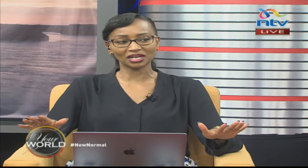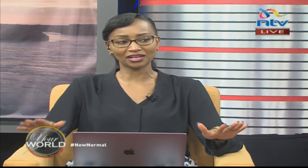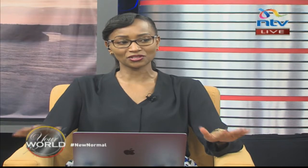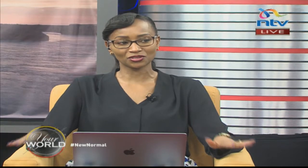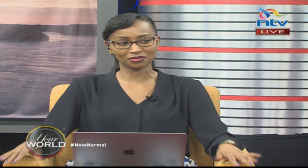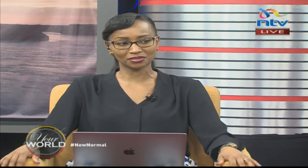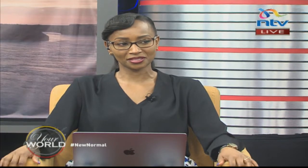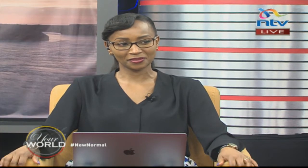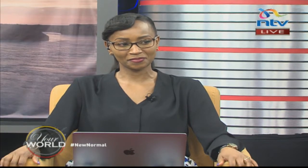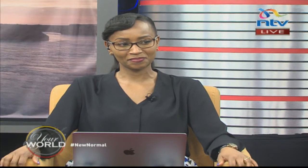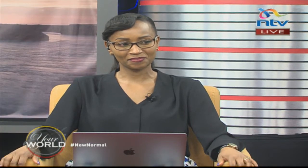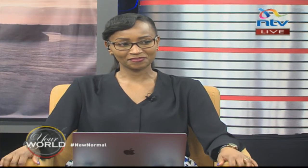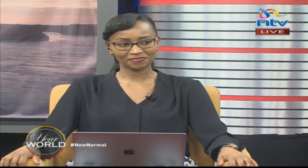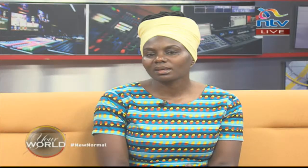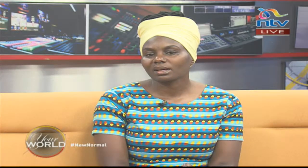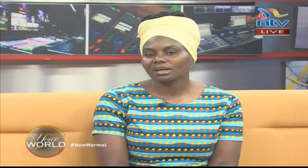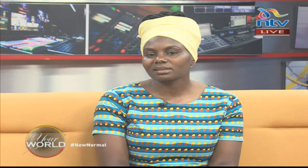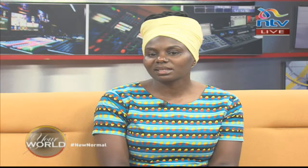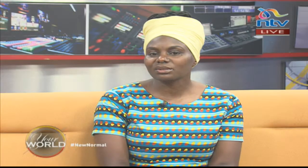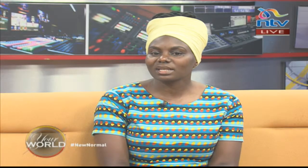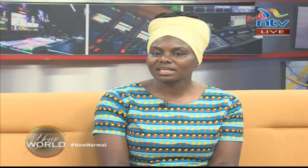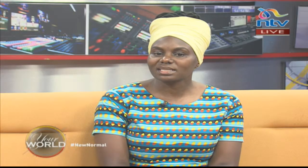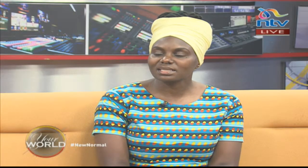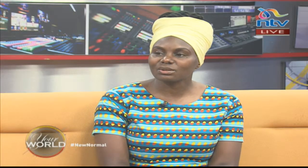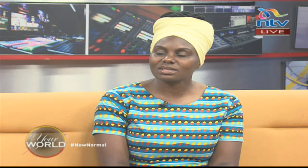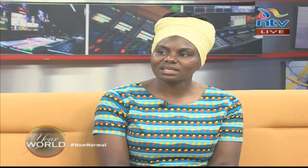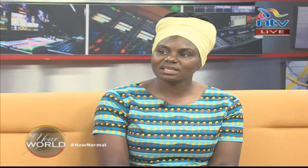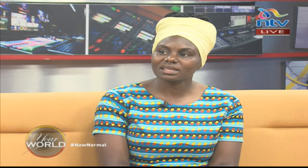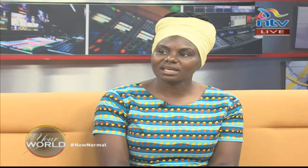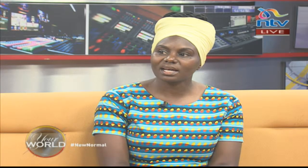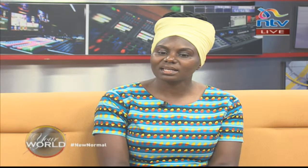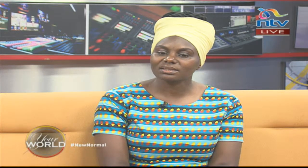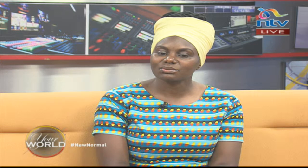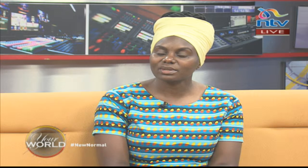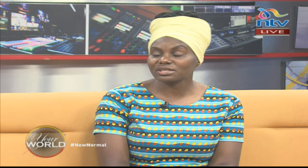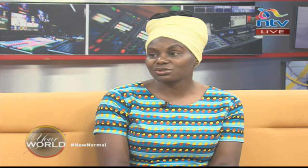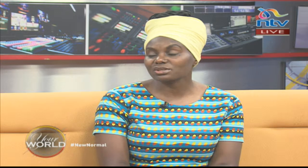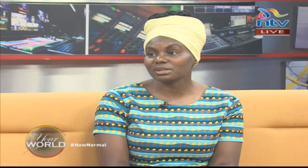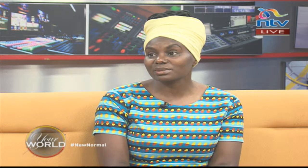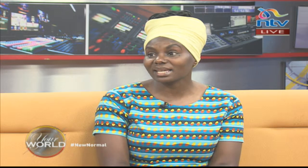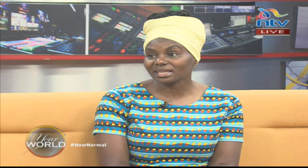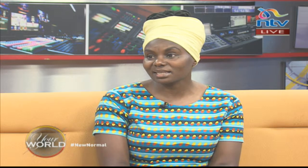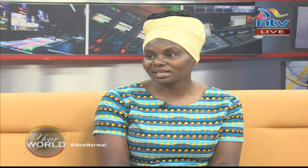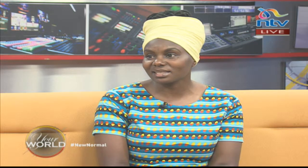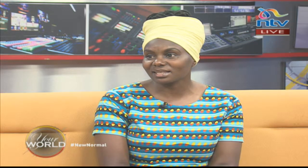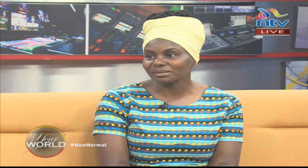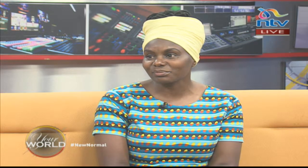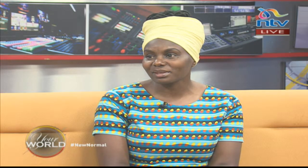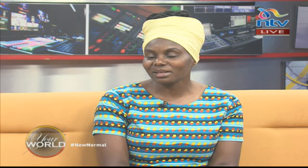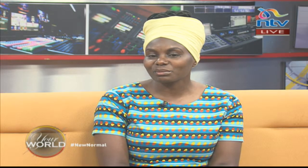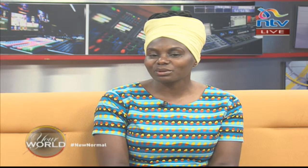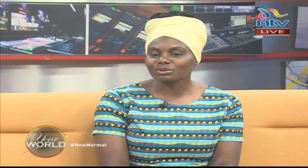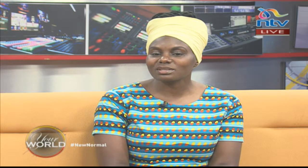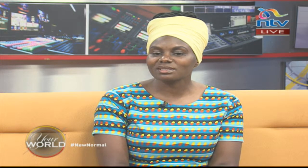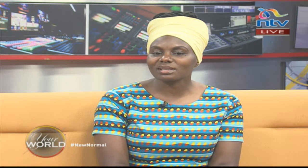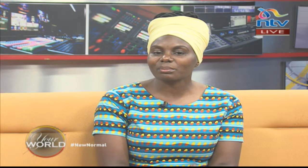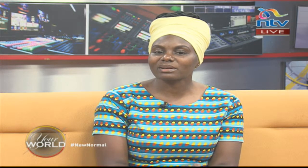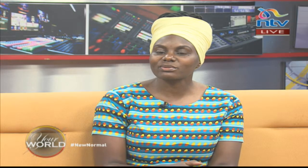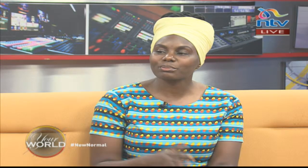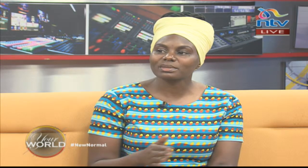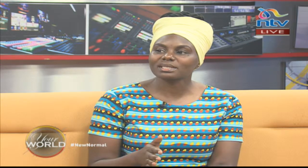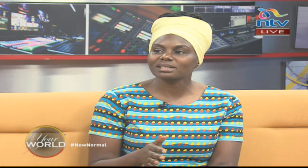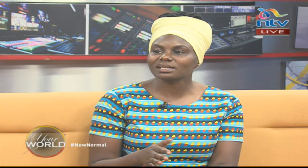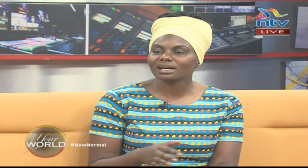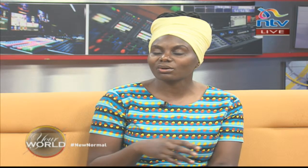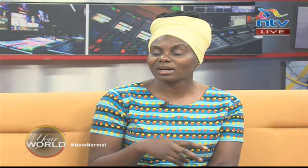these relationships? Thank you, Gladys. I would say they are relationships like any other, because apart